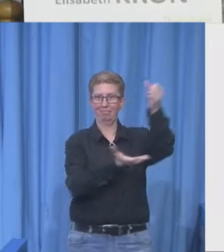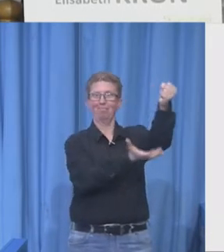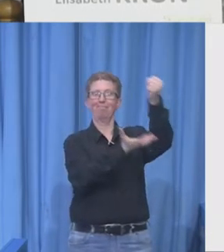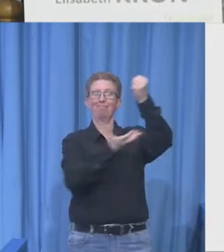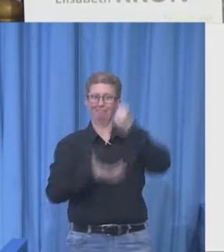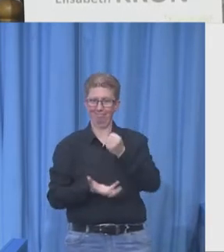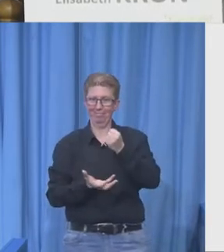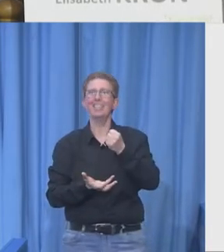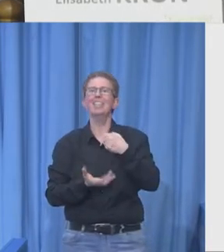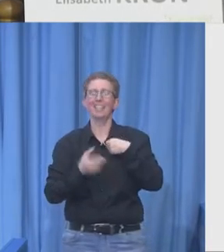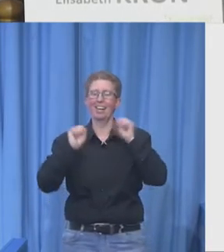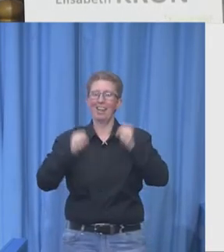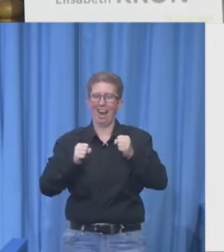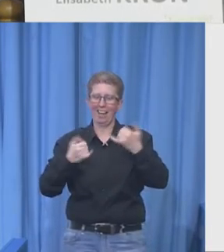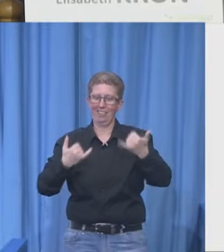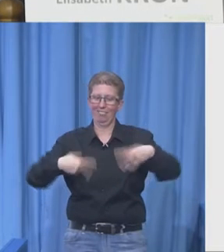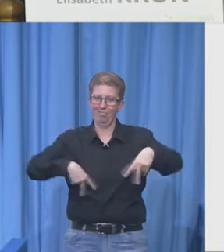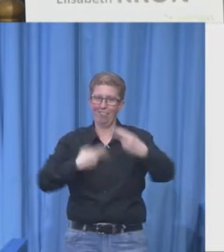autism.